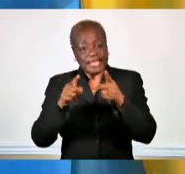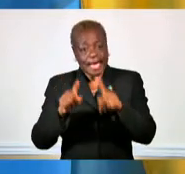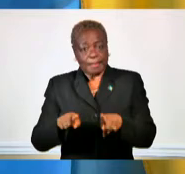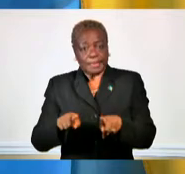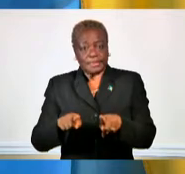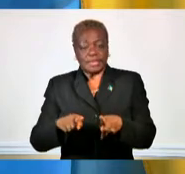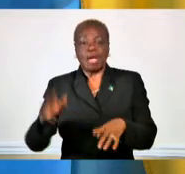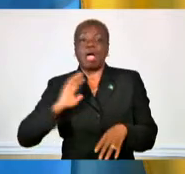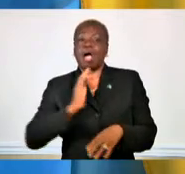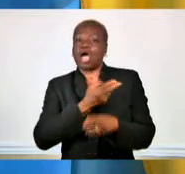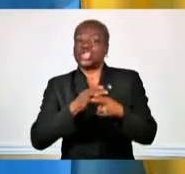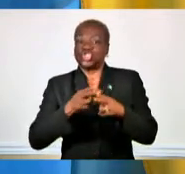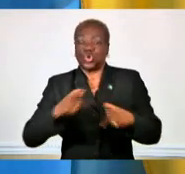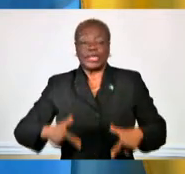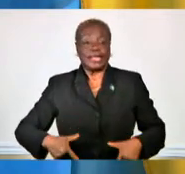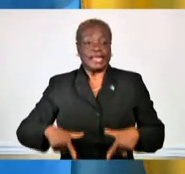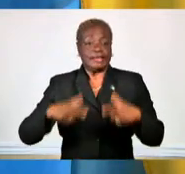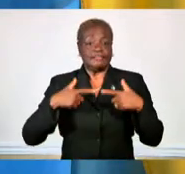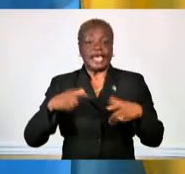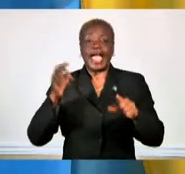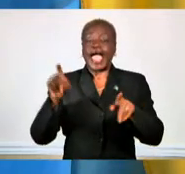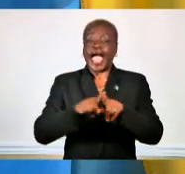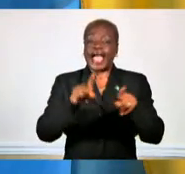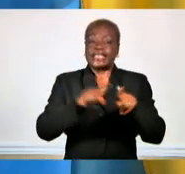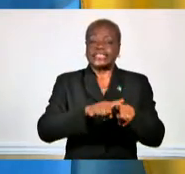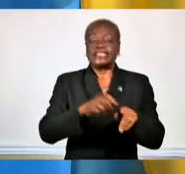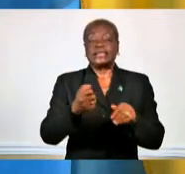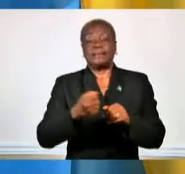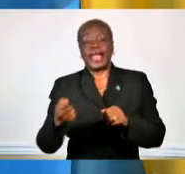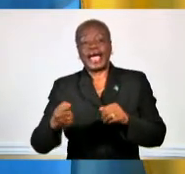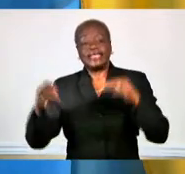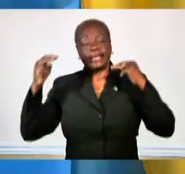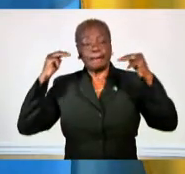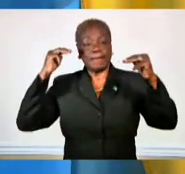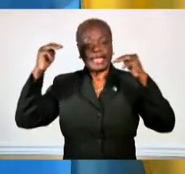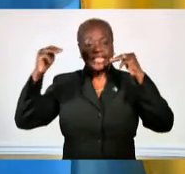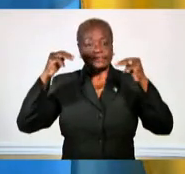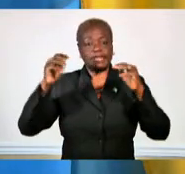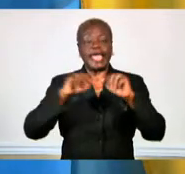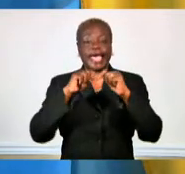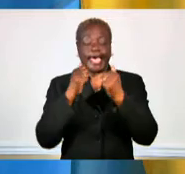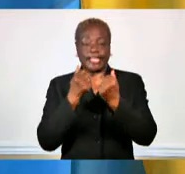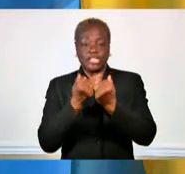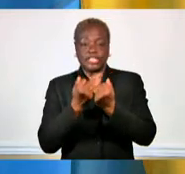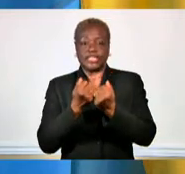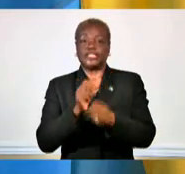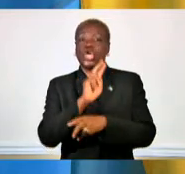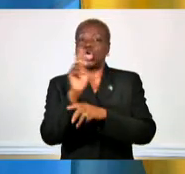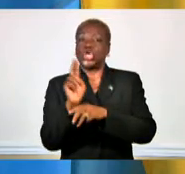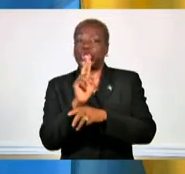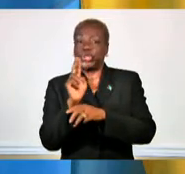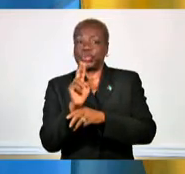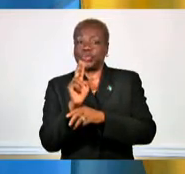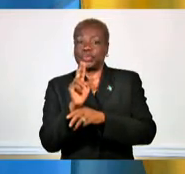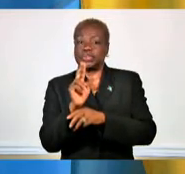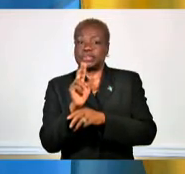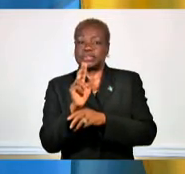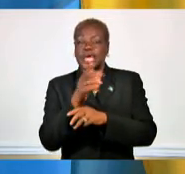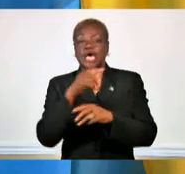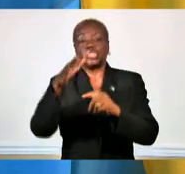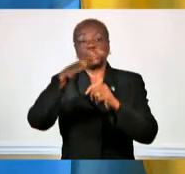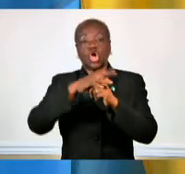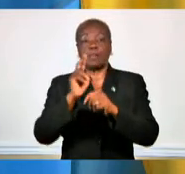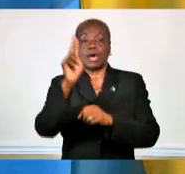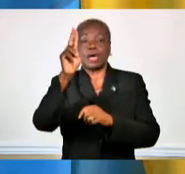As short-lived as the Supplies Management Agencies use a top-up